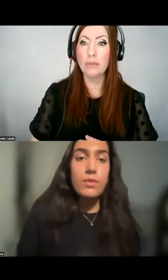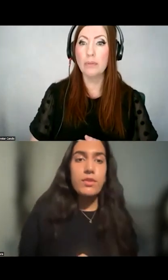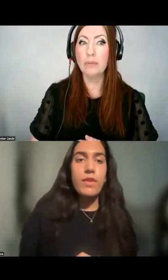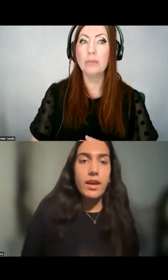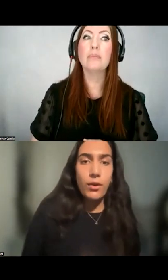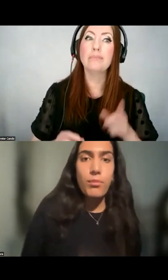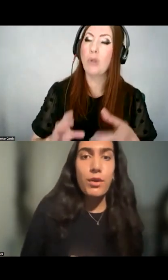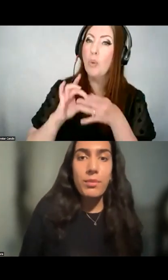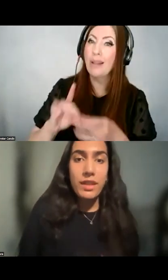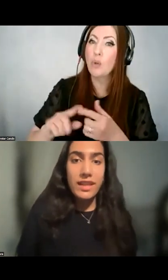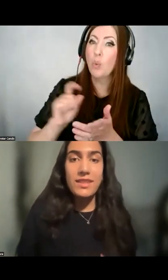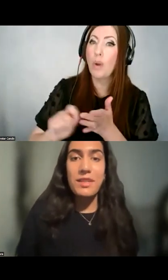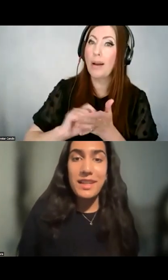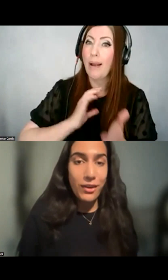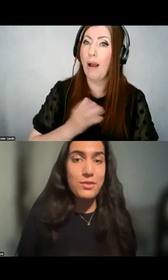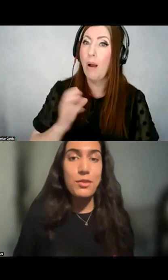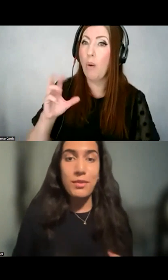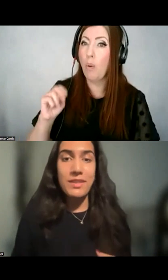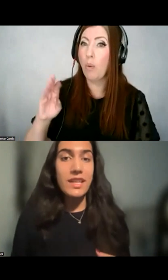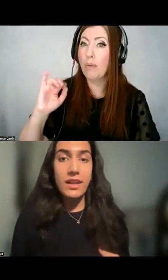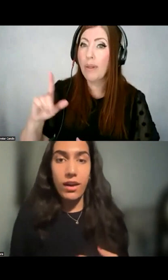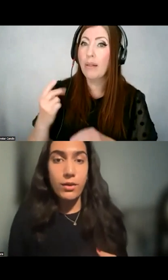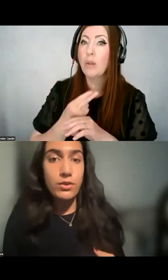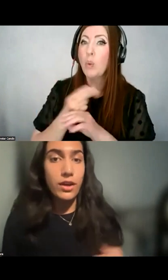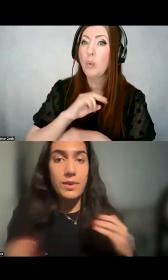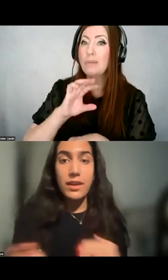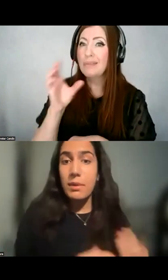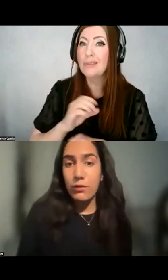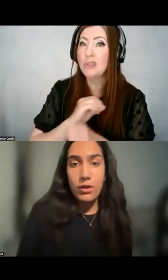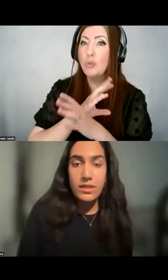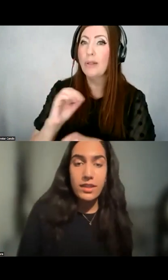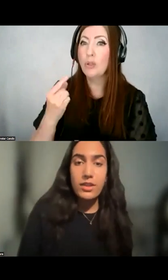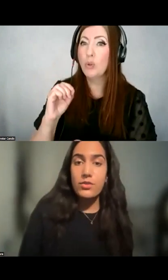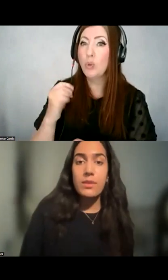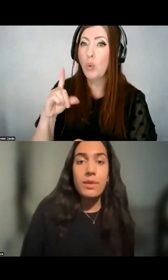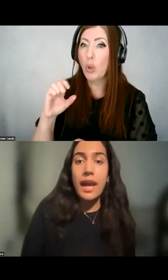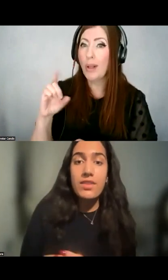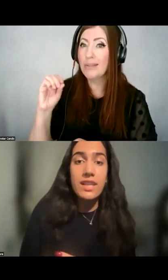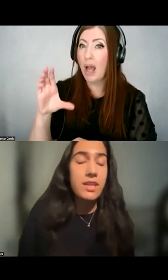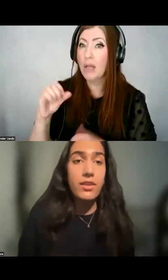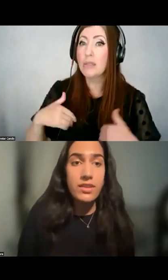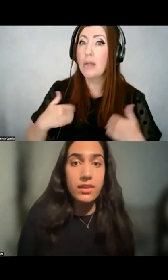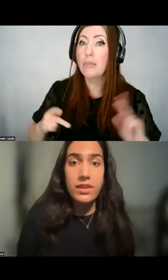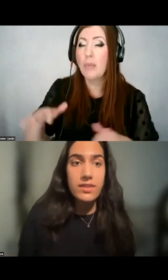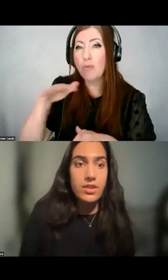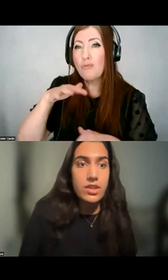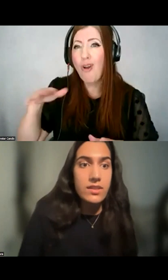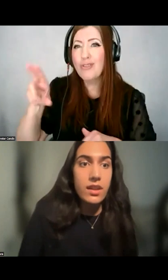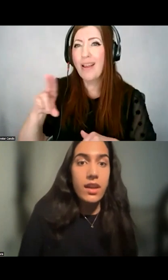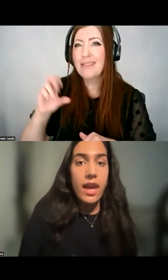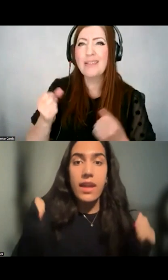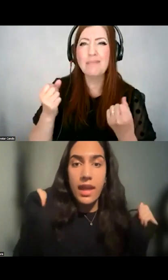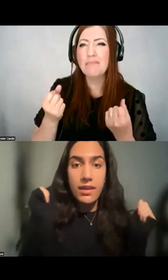So in terms of writing our own bill, we did it on Zoom and we did it on Google Docs. We had young people from across the country, and we kind of just came together in a series of